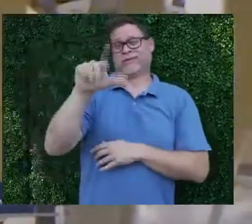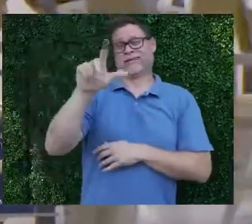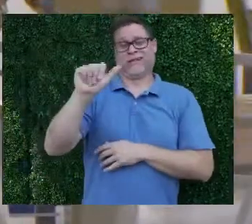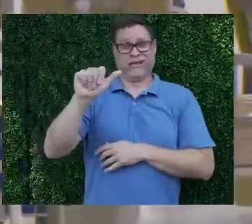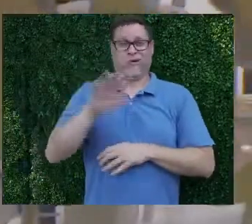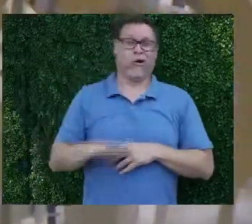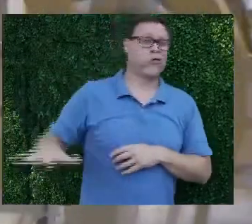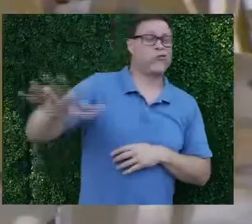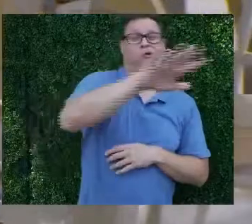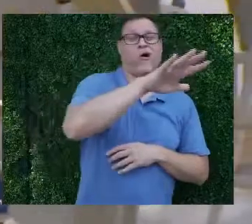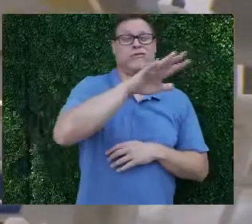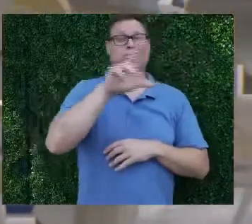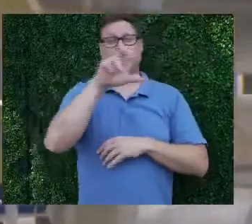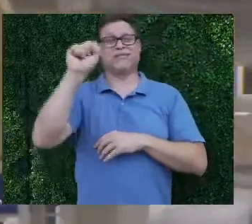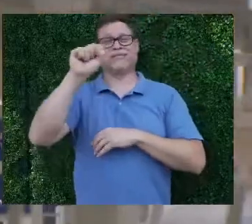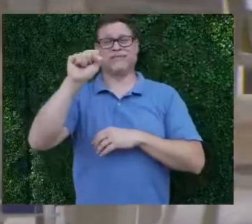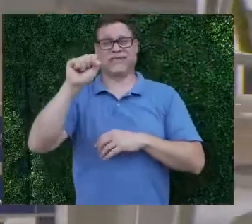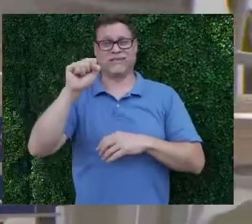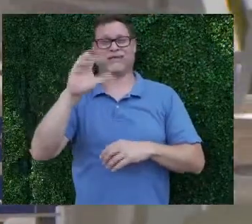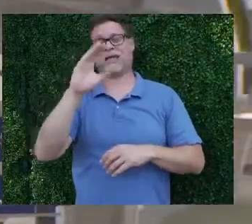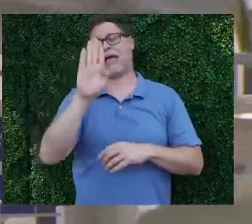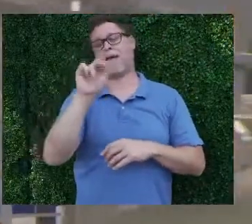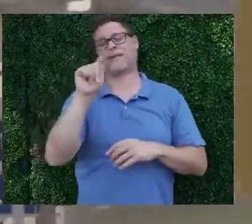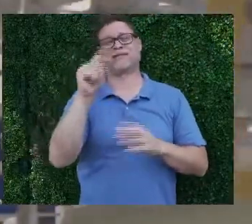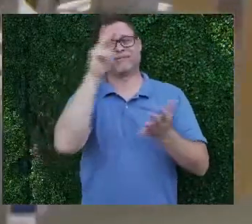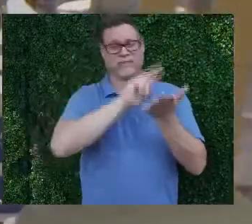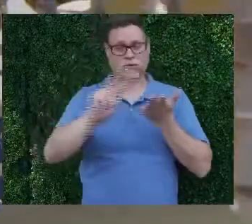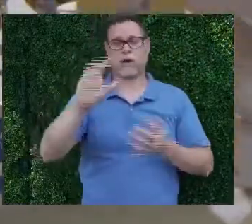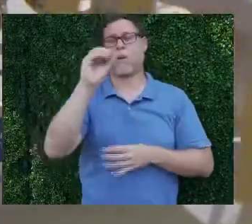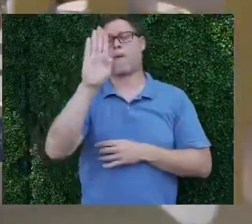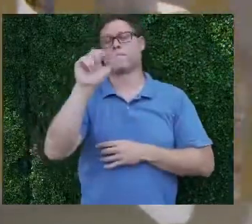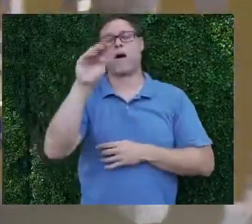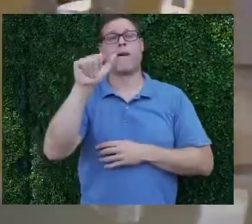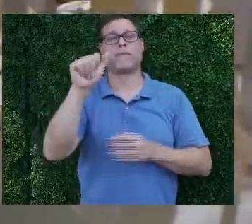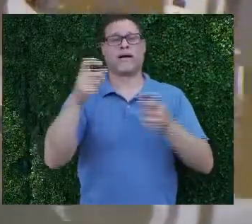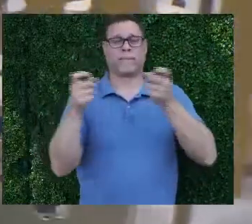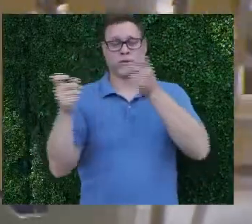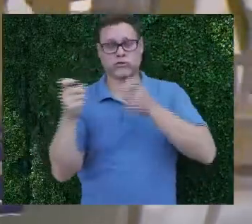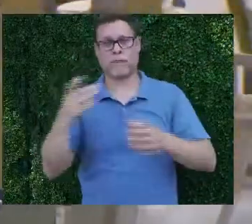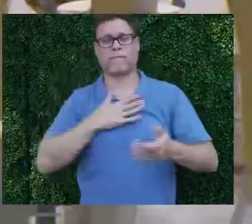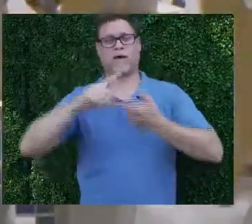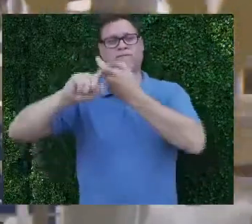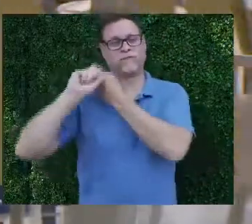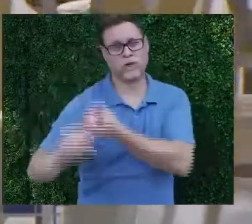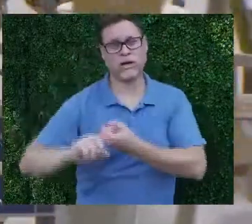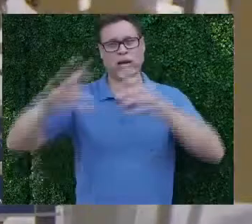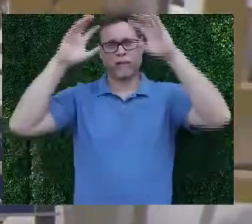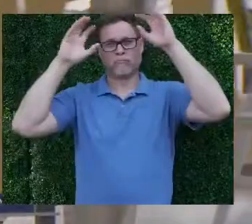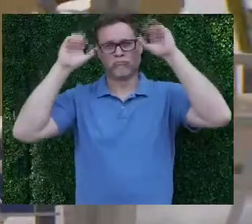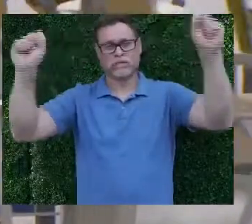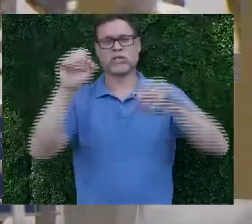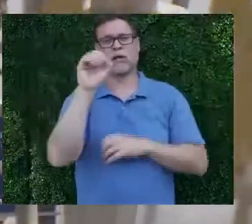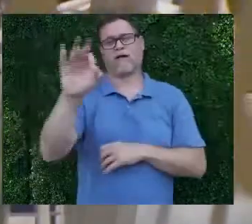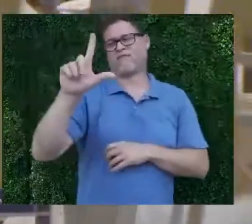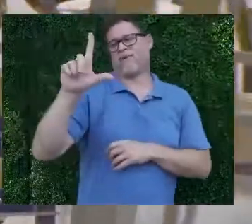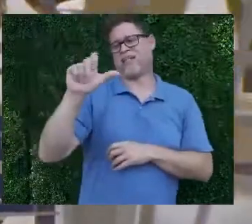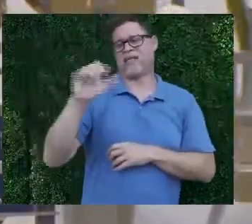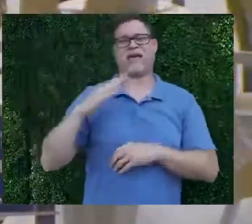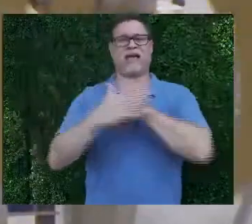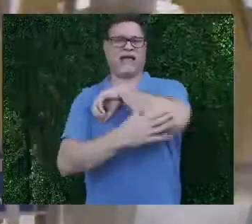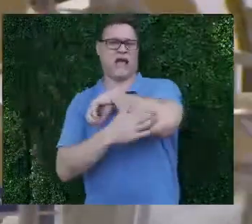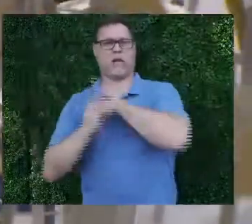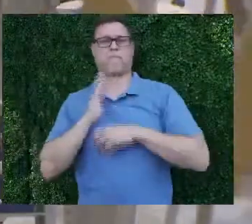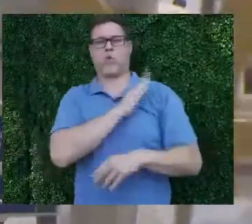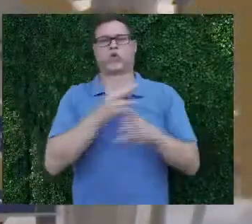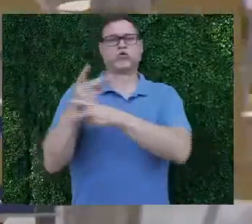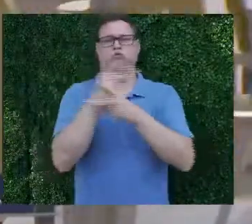the United States of America, former cabinet secretary under the Obama administration, my friend, president of the LA County Board